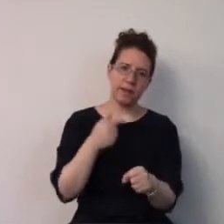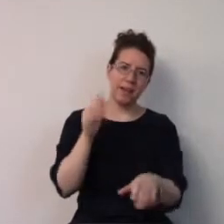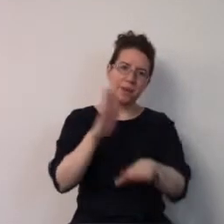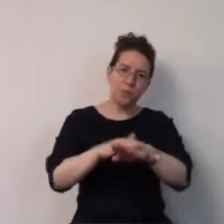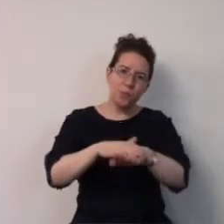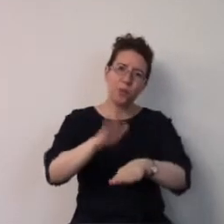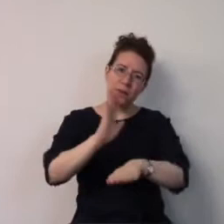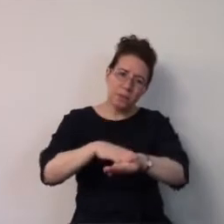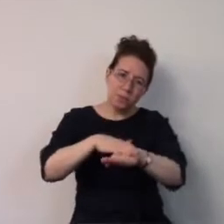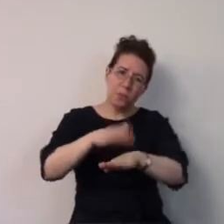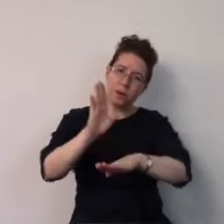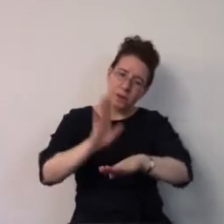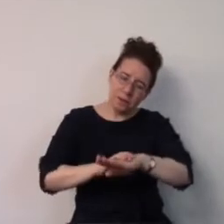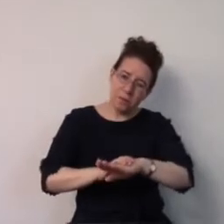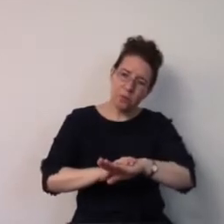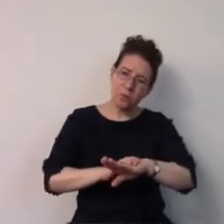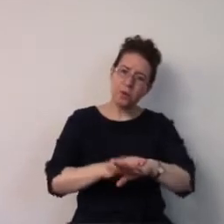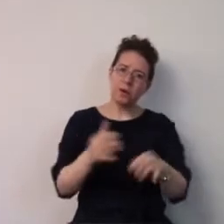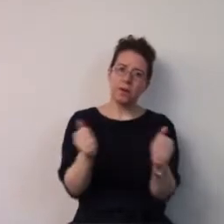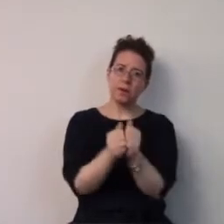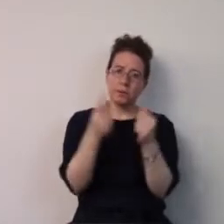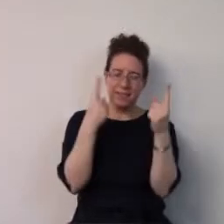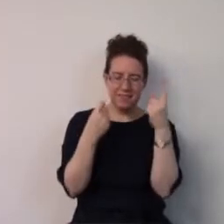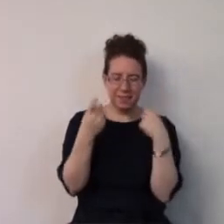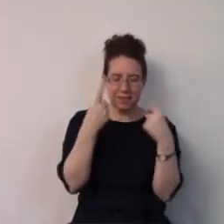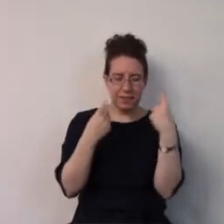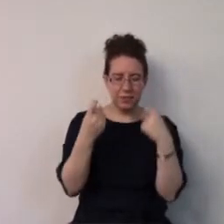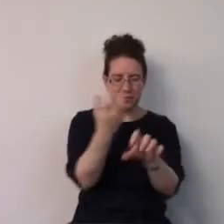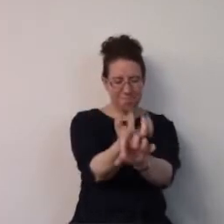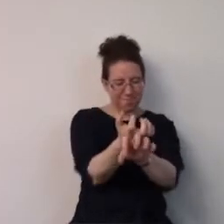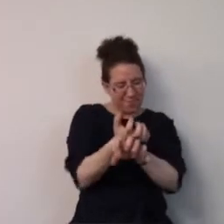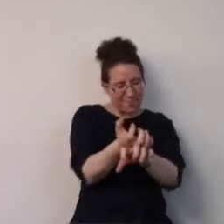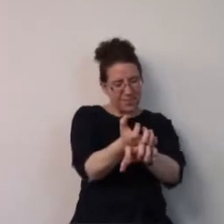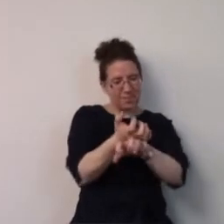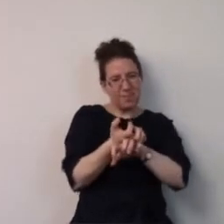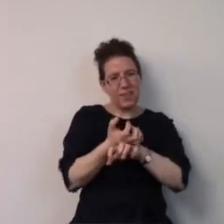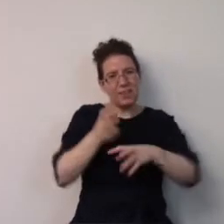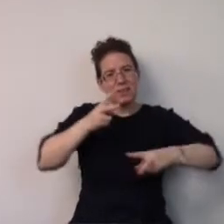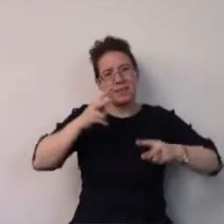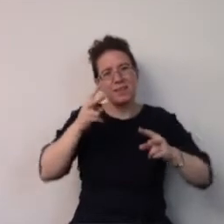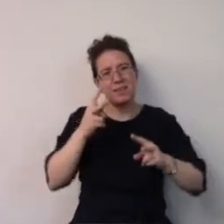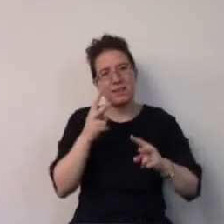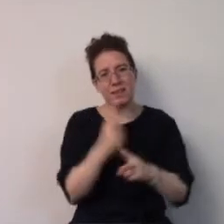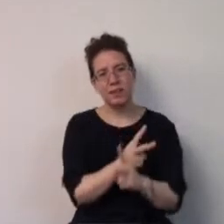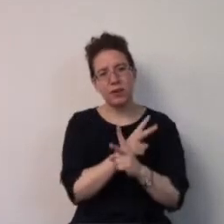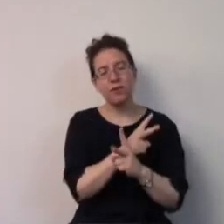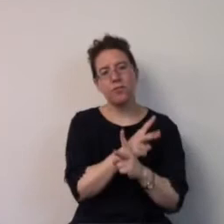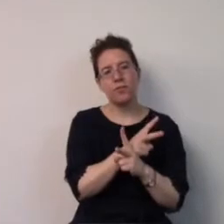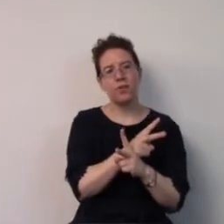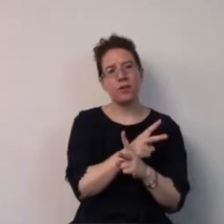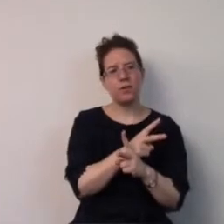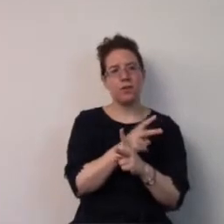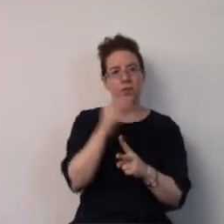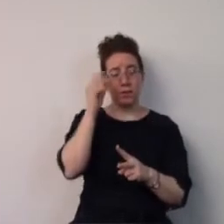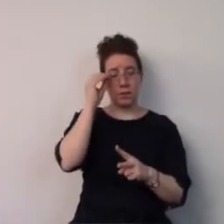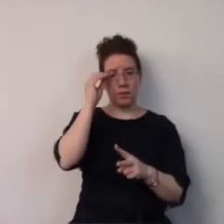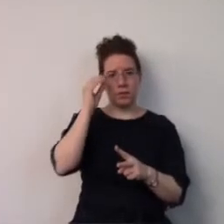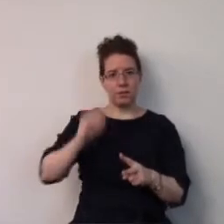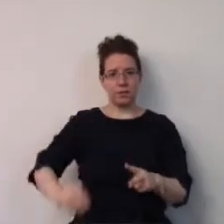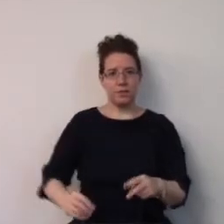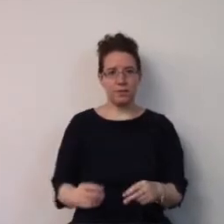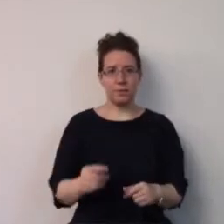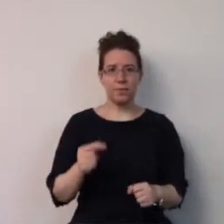guard by these false teachers. Okay. Those that would lie, and those that would try to sow discord, and those that would try